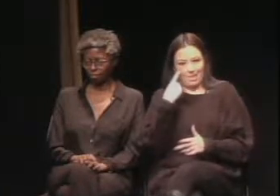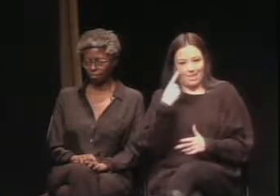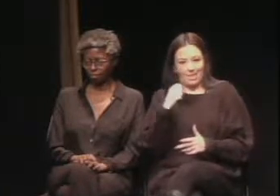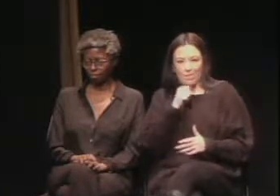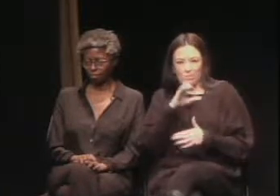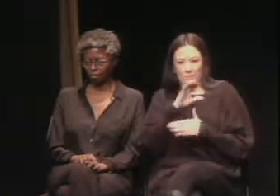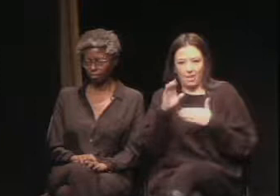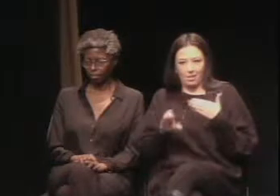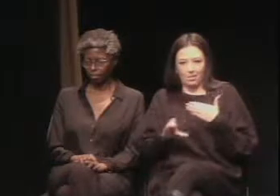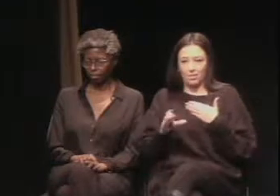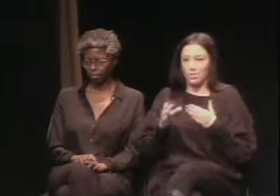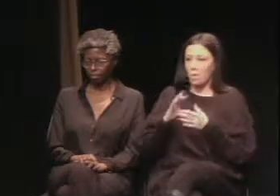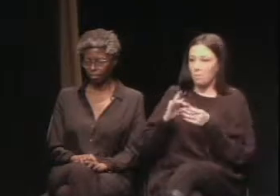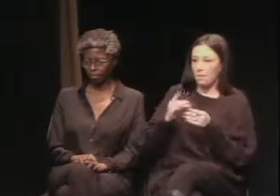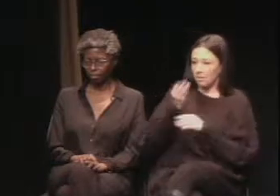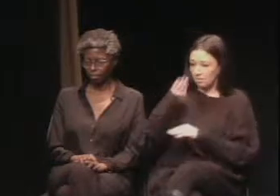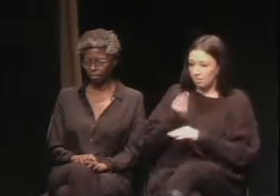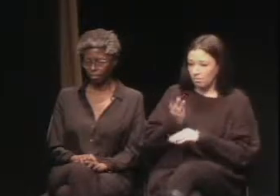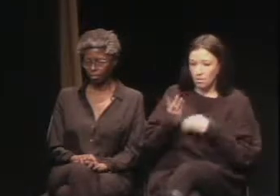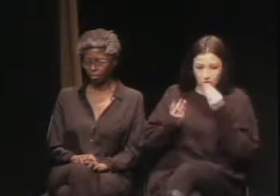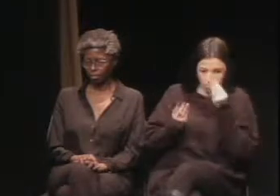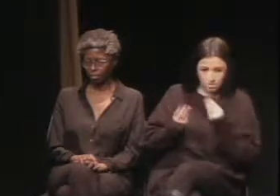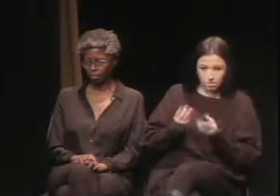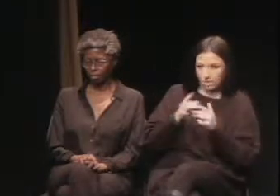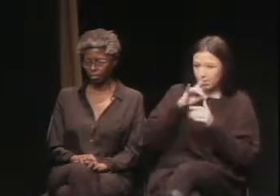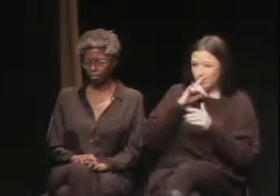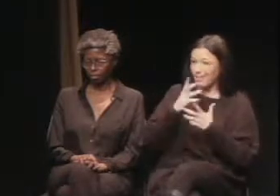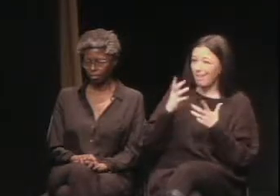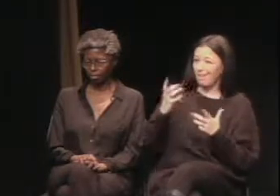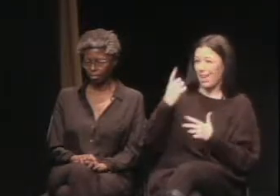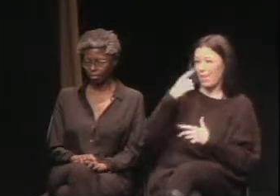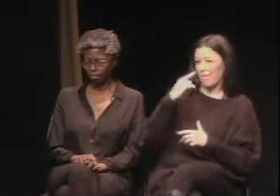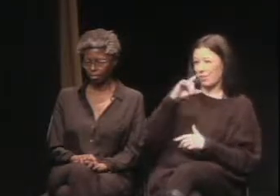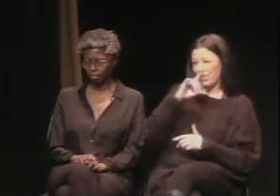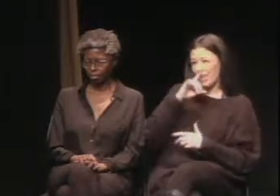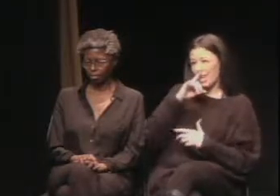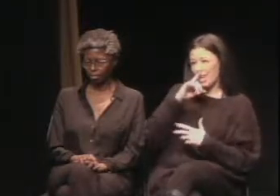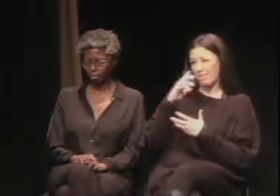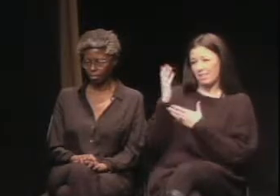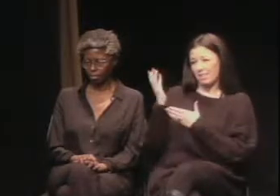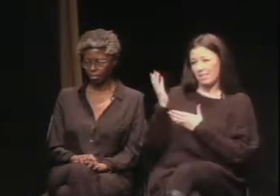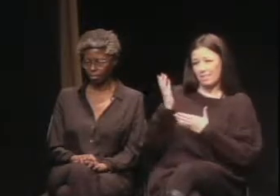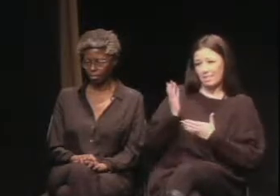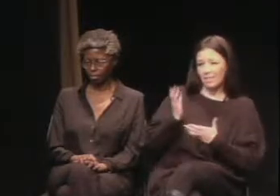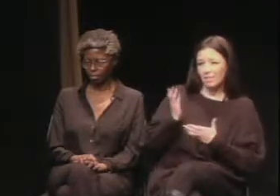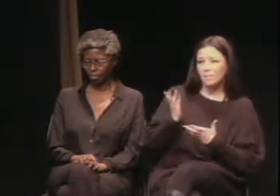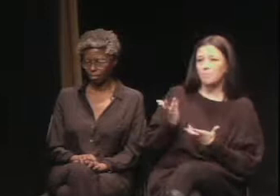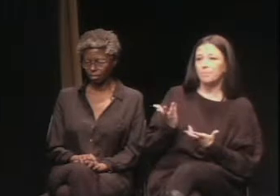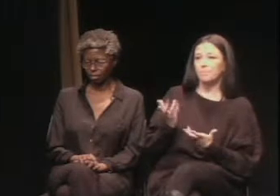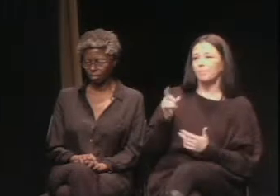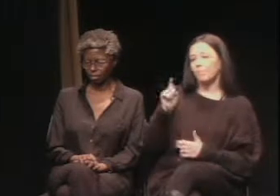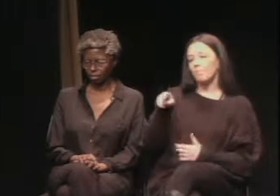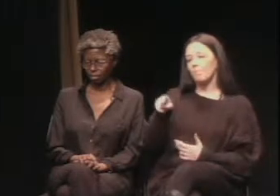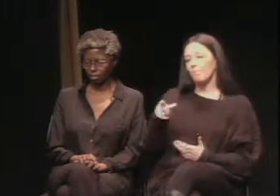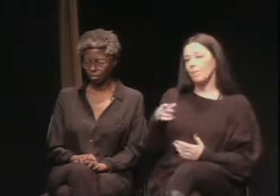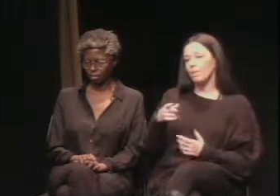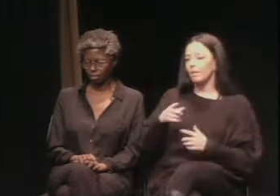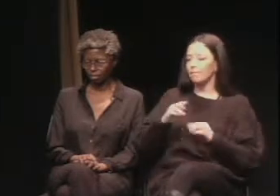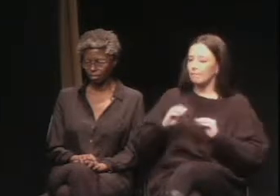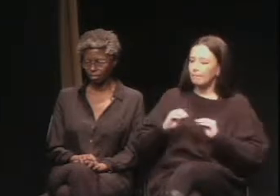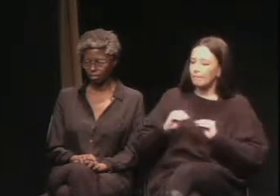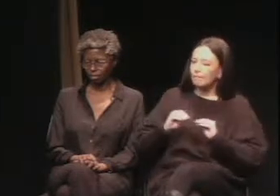those messages to children. That's a lot for a child to carry. Yeah. So we have to be